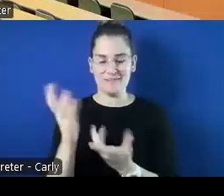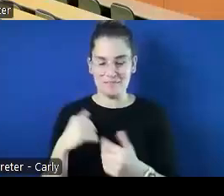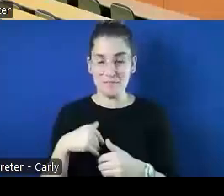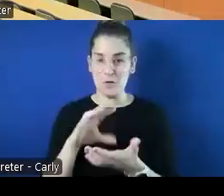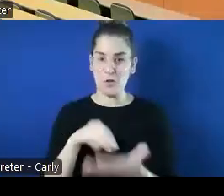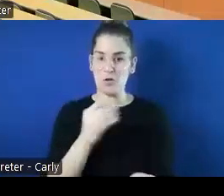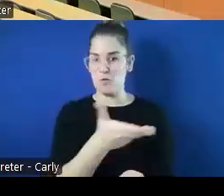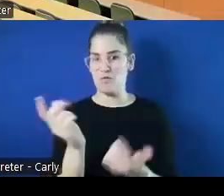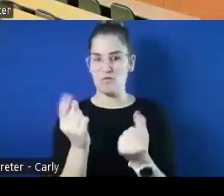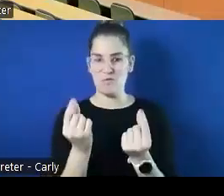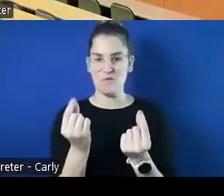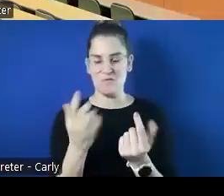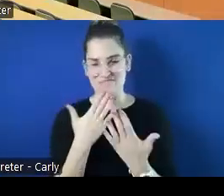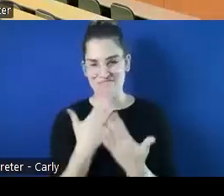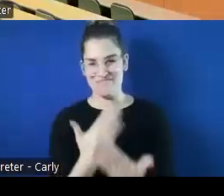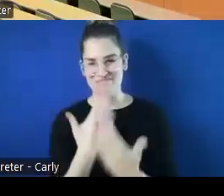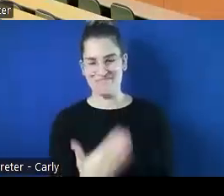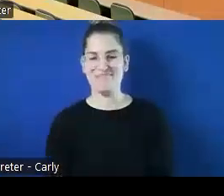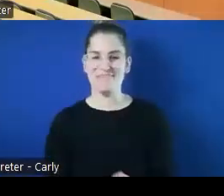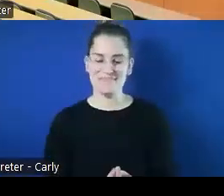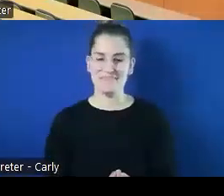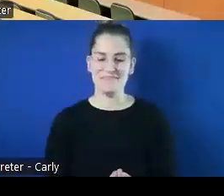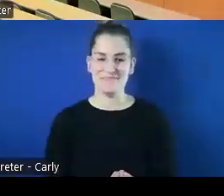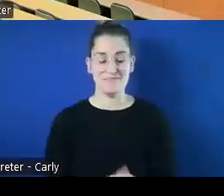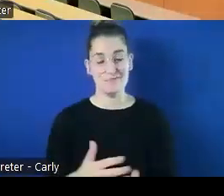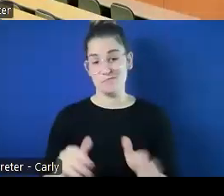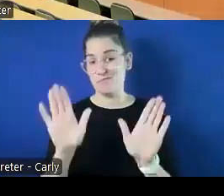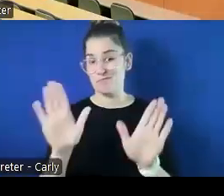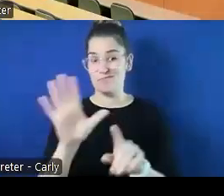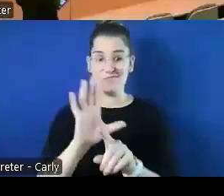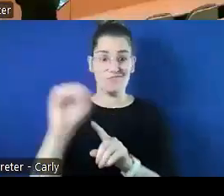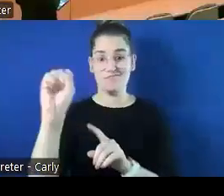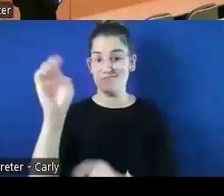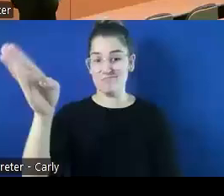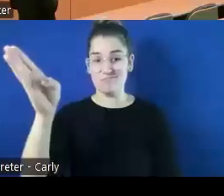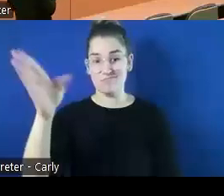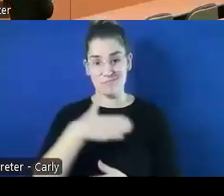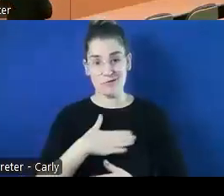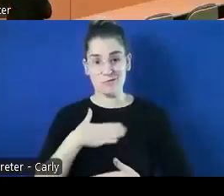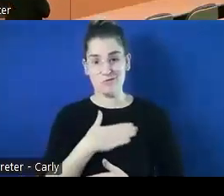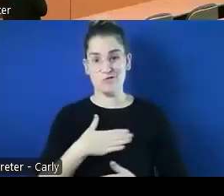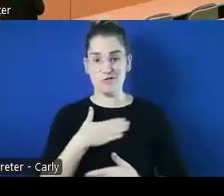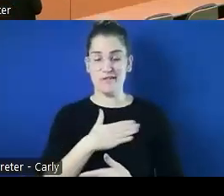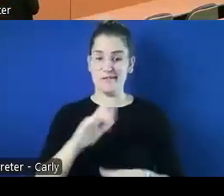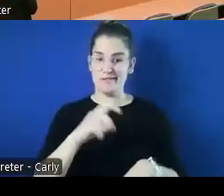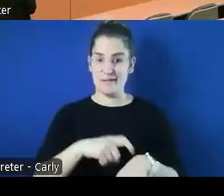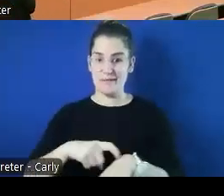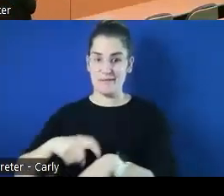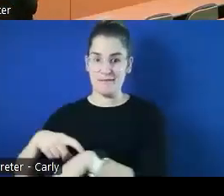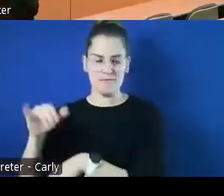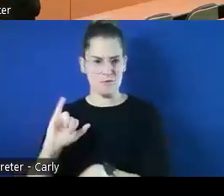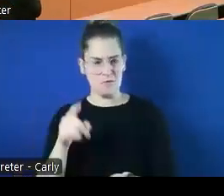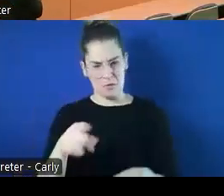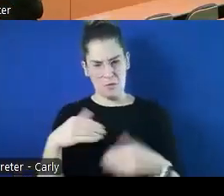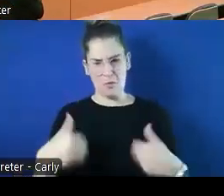doing. So thank you all. And I think they were all really good presentations and really appreciated the timing too. You guys were like